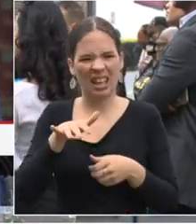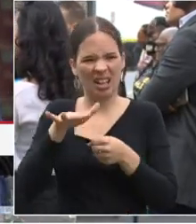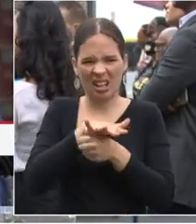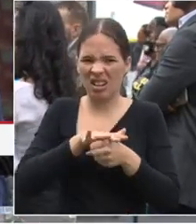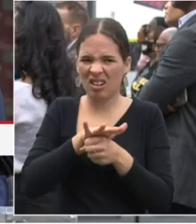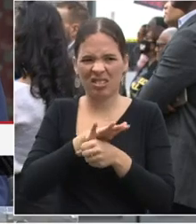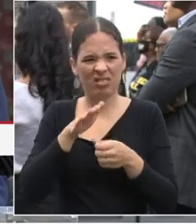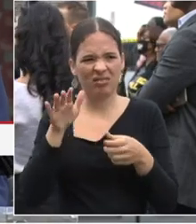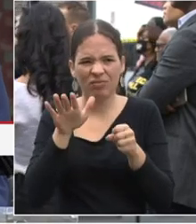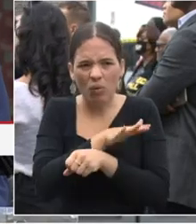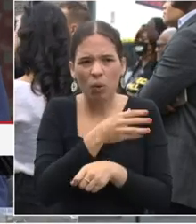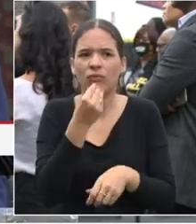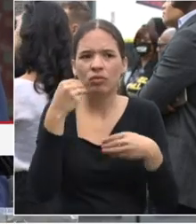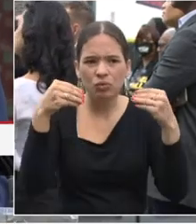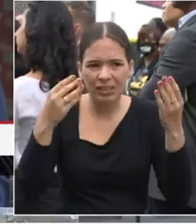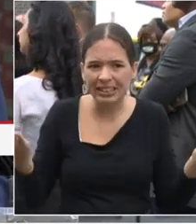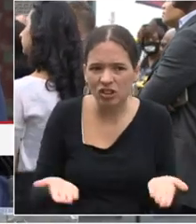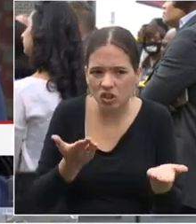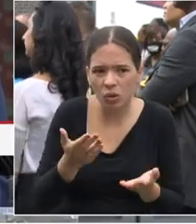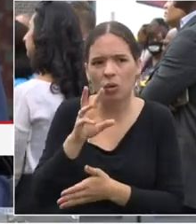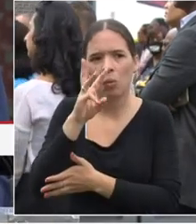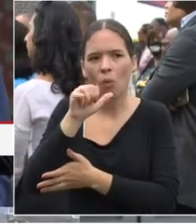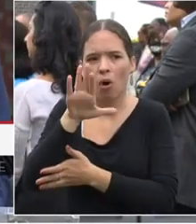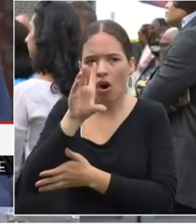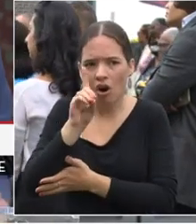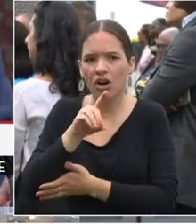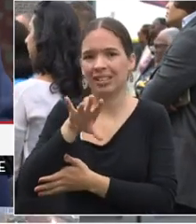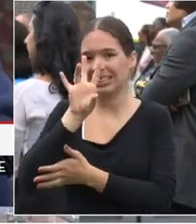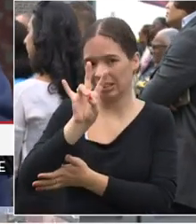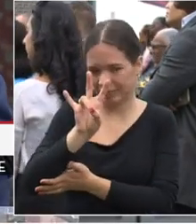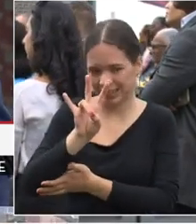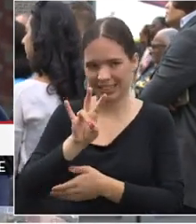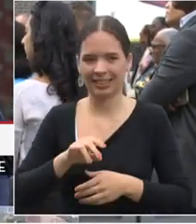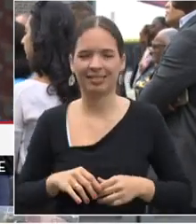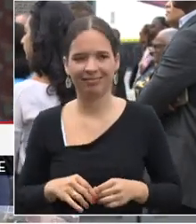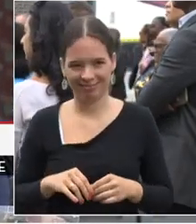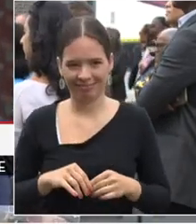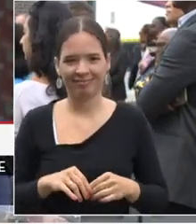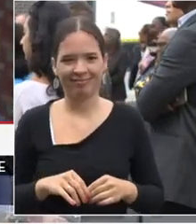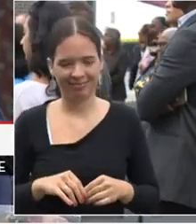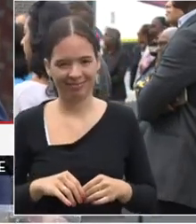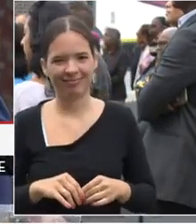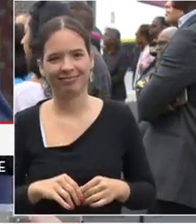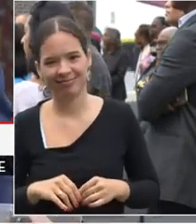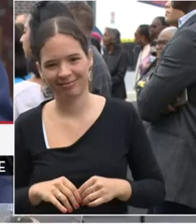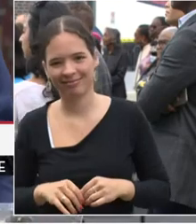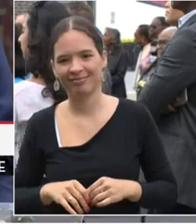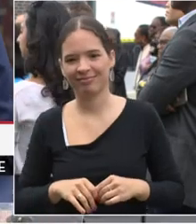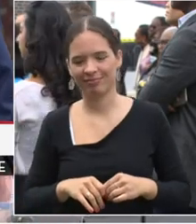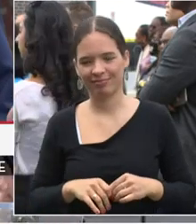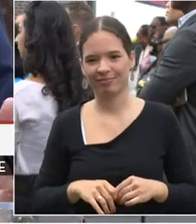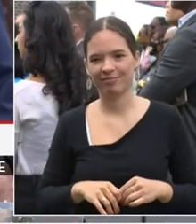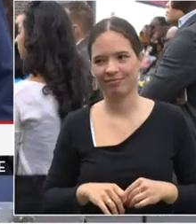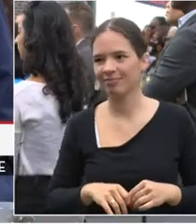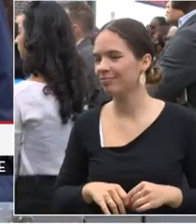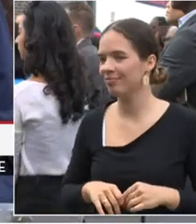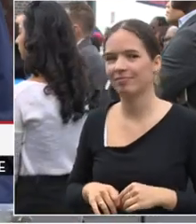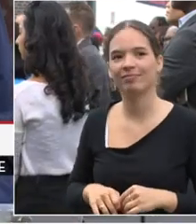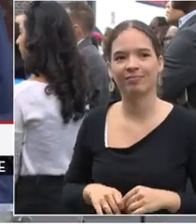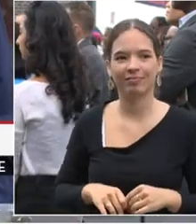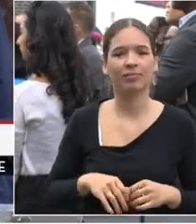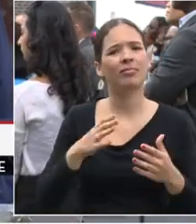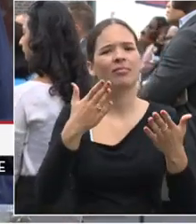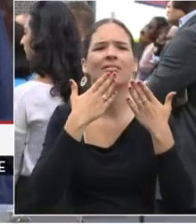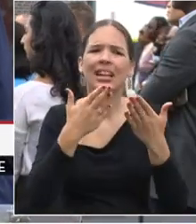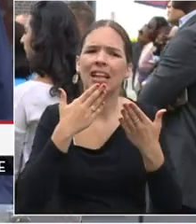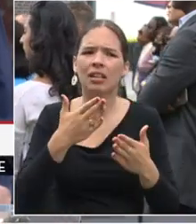here in Ward 7 of the District of Columbia. I want to express my